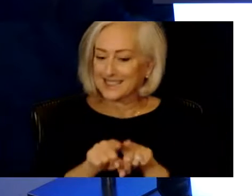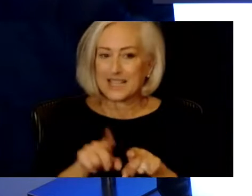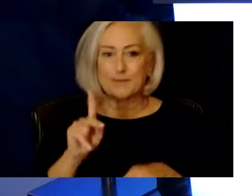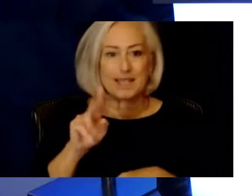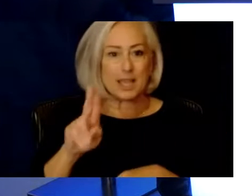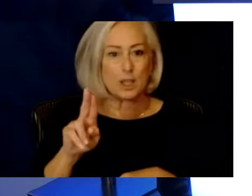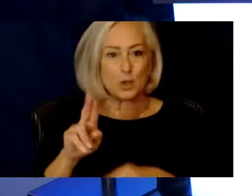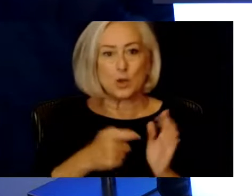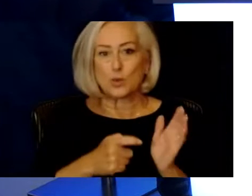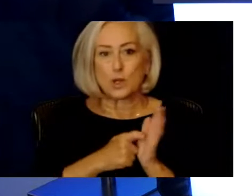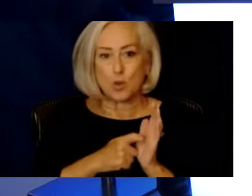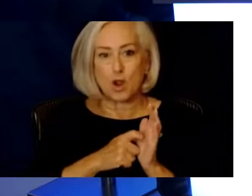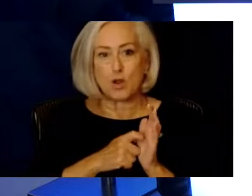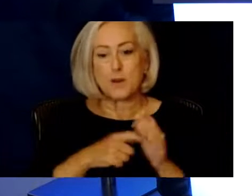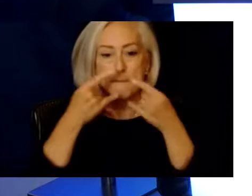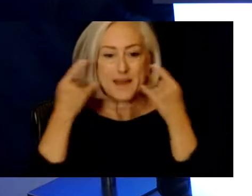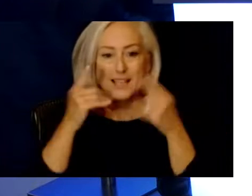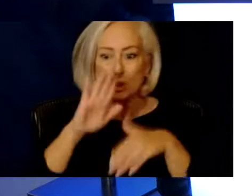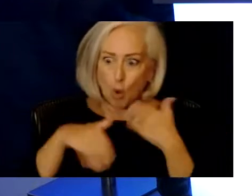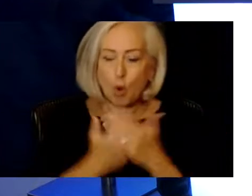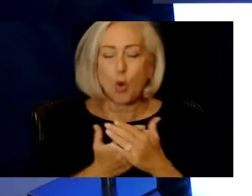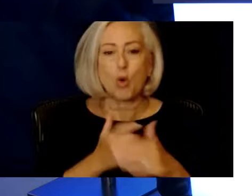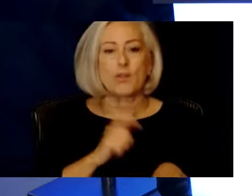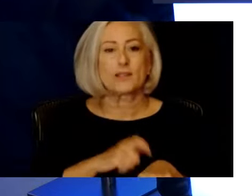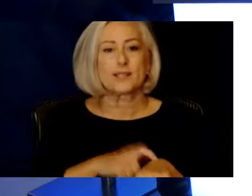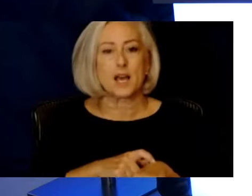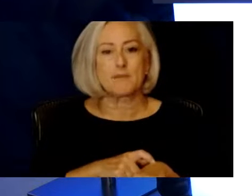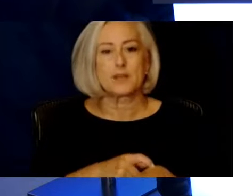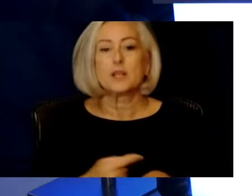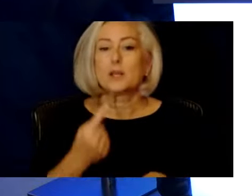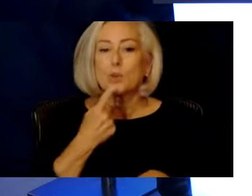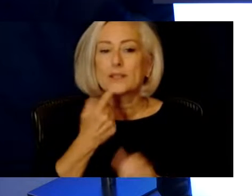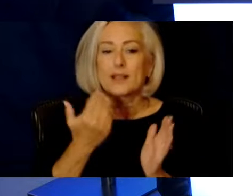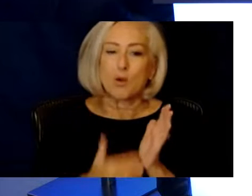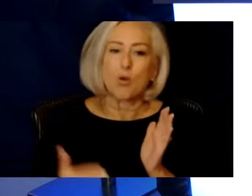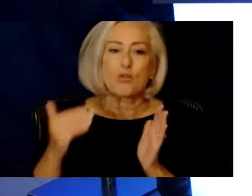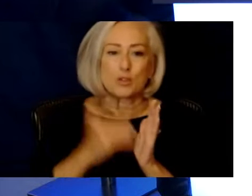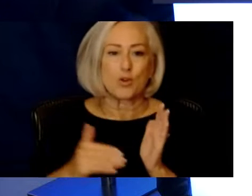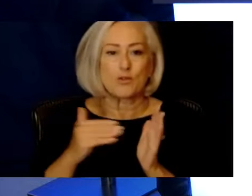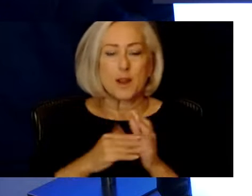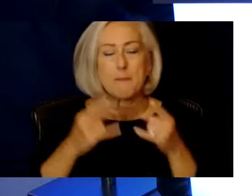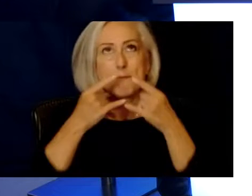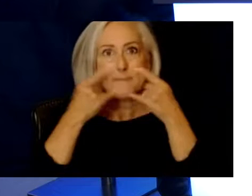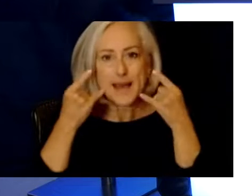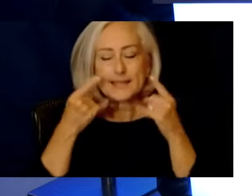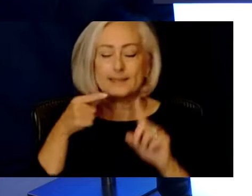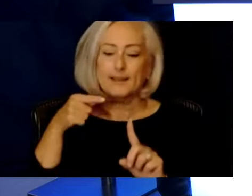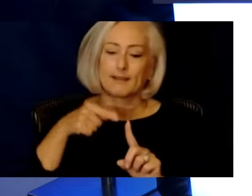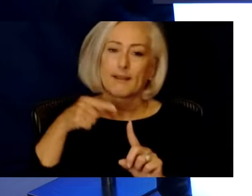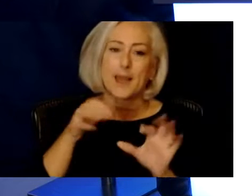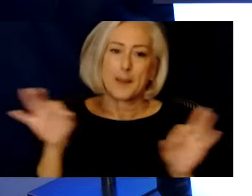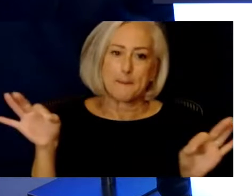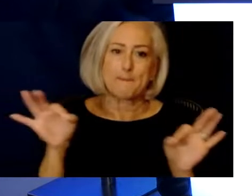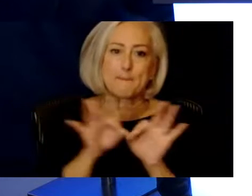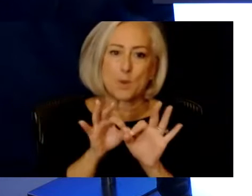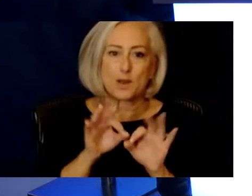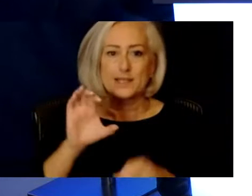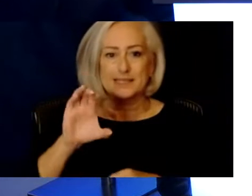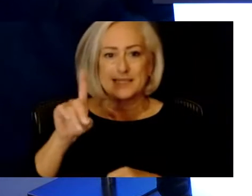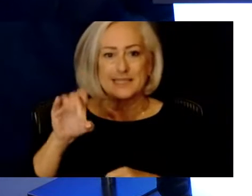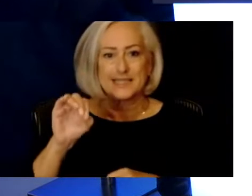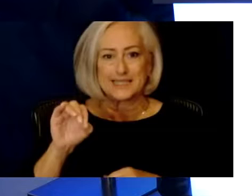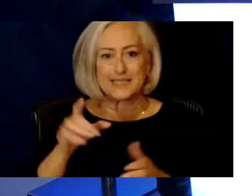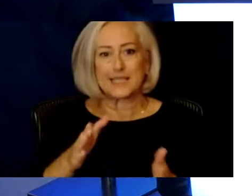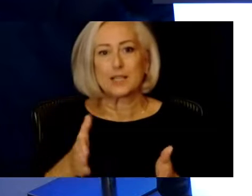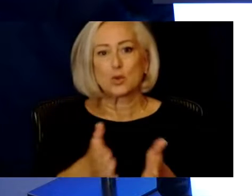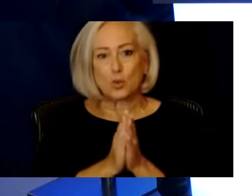masking all the time. And we have said that time and again why masking is so important. The CDC is calling for masking in counties where community